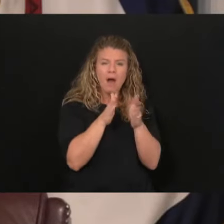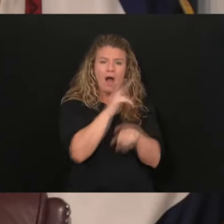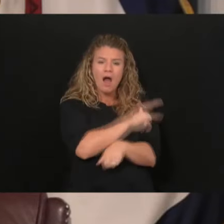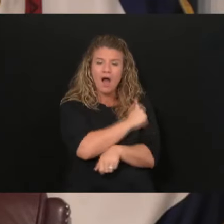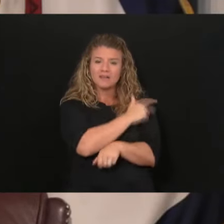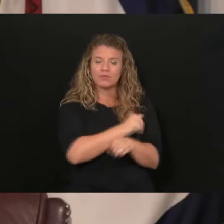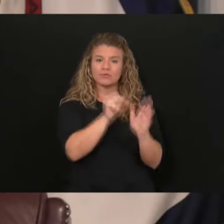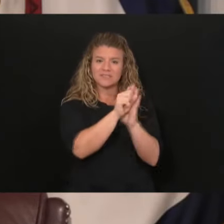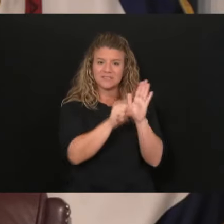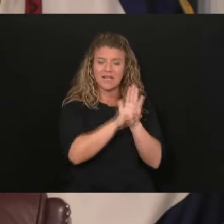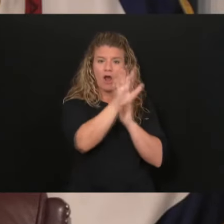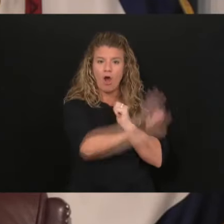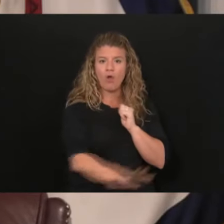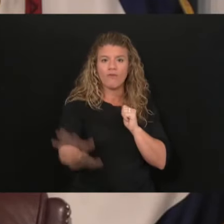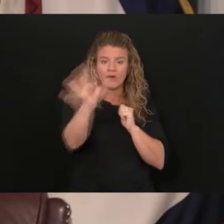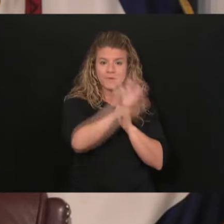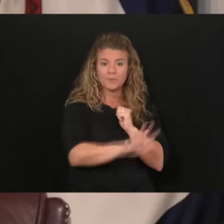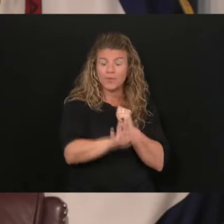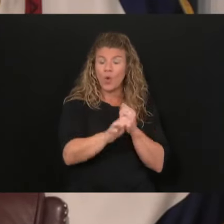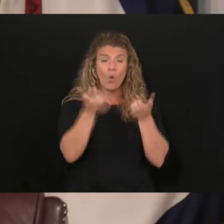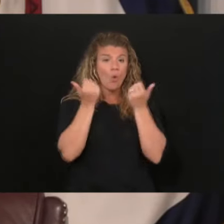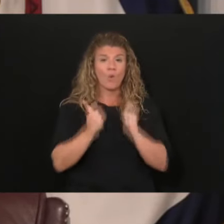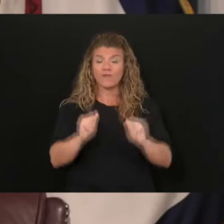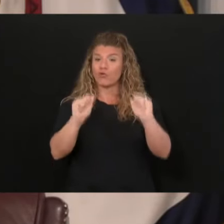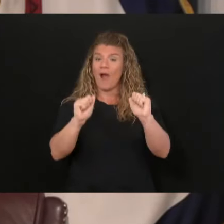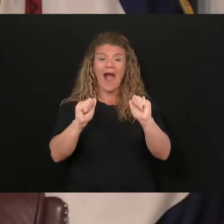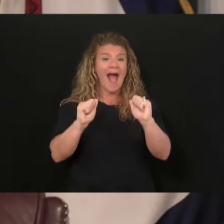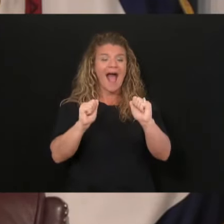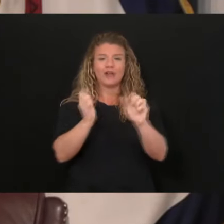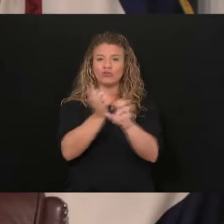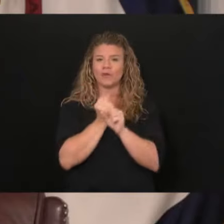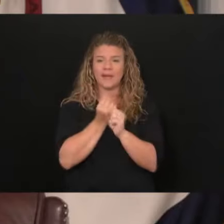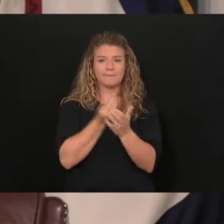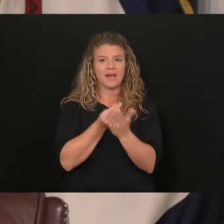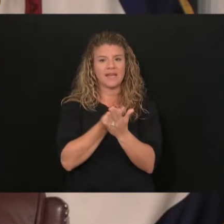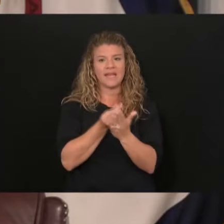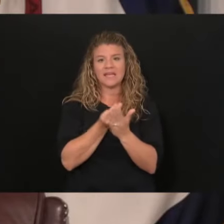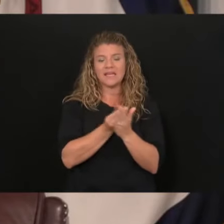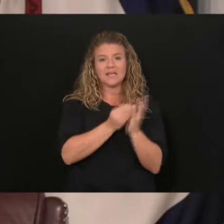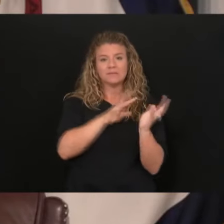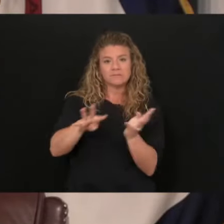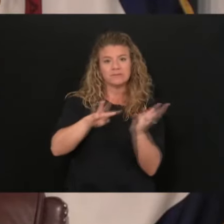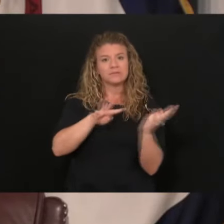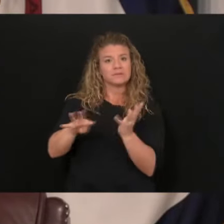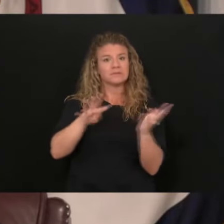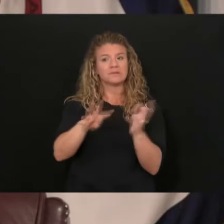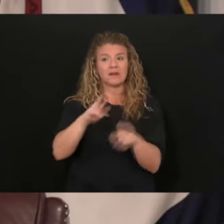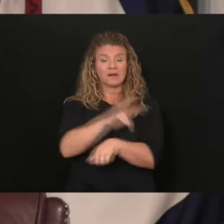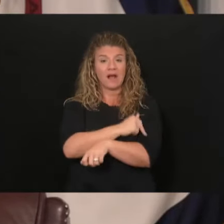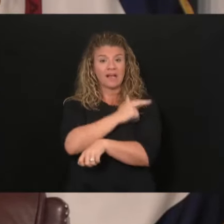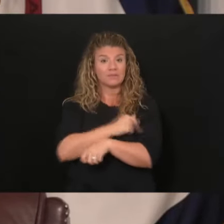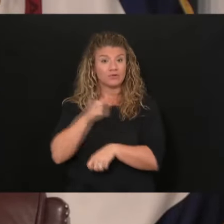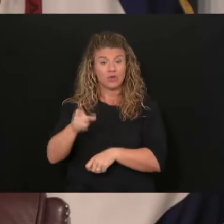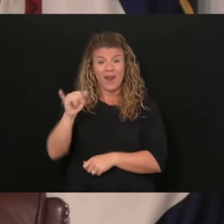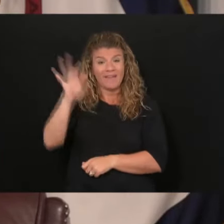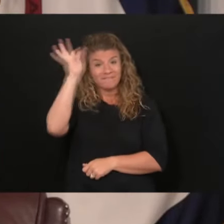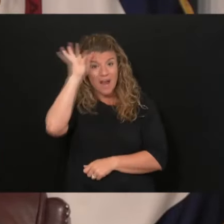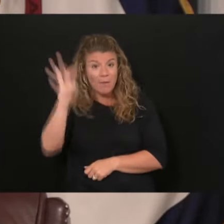in our state. We've tried to pump monies into rural hospitals, whether it be Fairmont or no